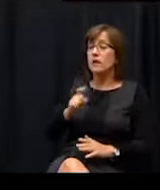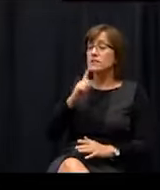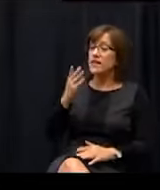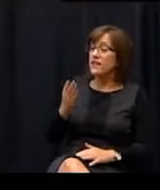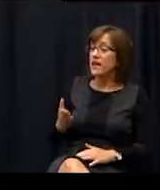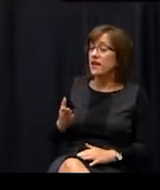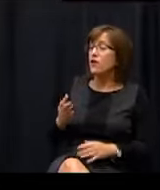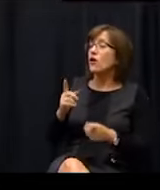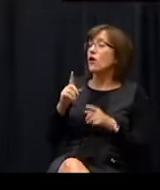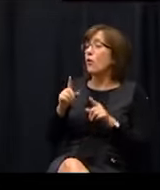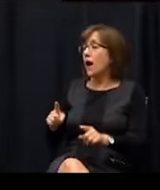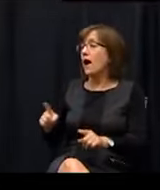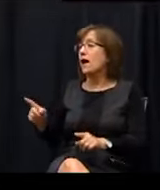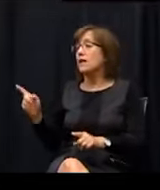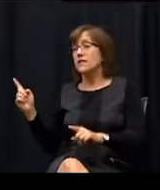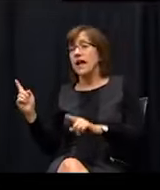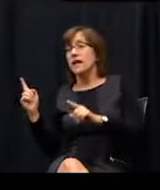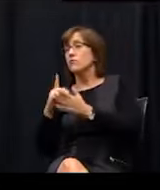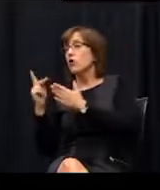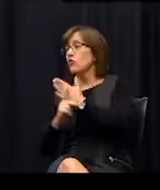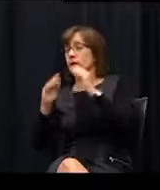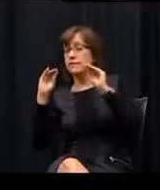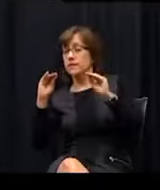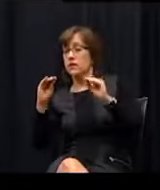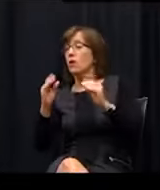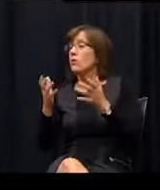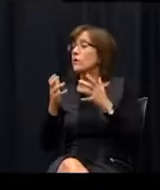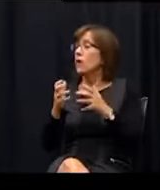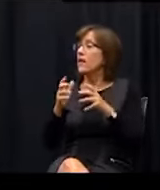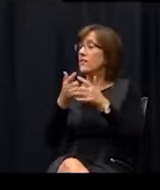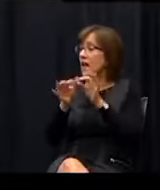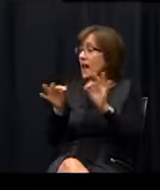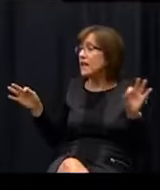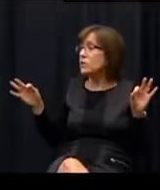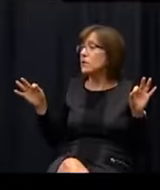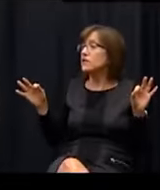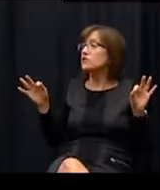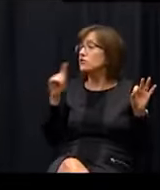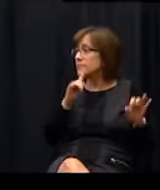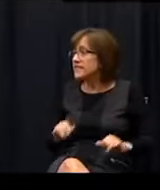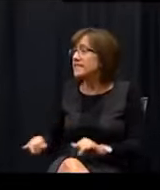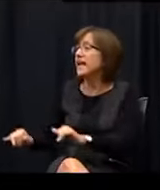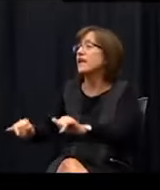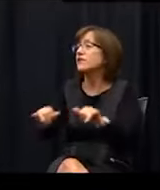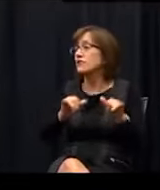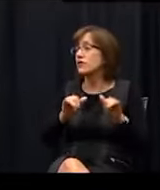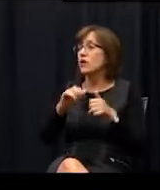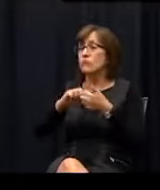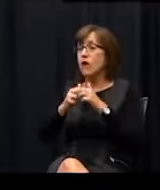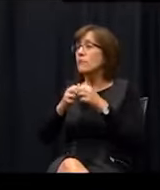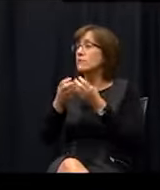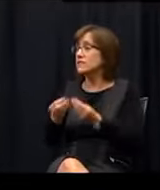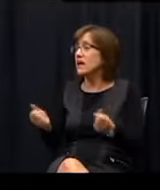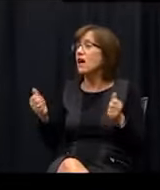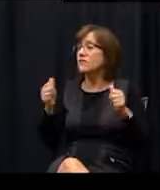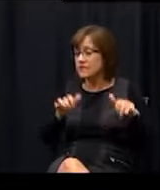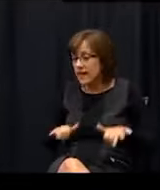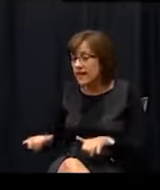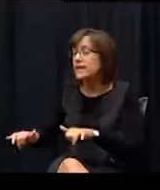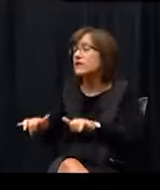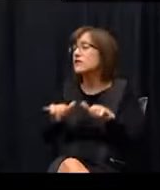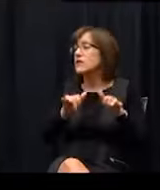being taught, because we wanted that language to continue, we wanted that problem solving to continue. I can only do so much 30 minutes once